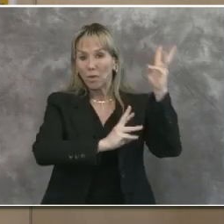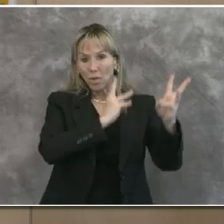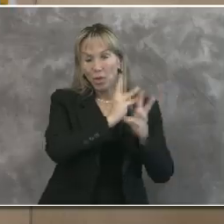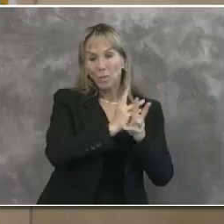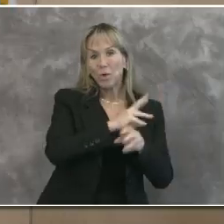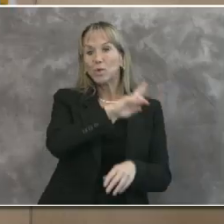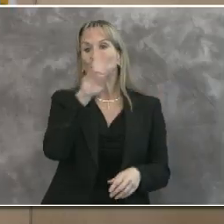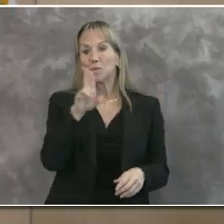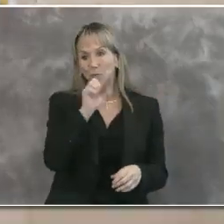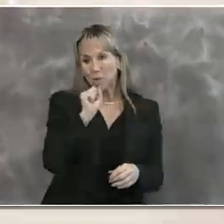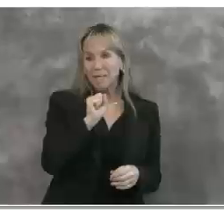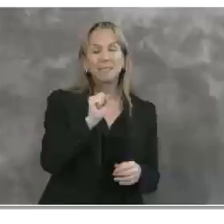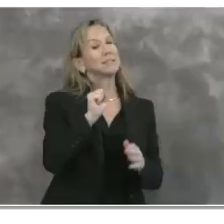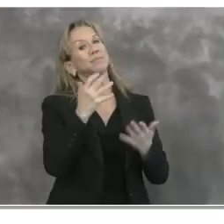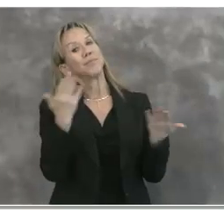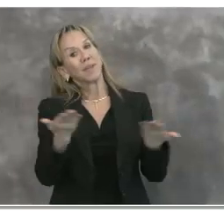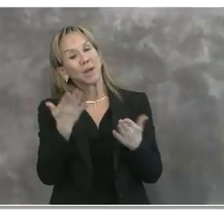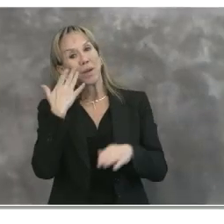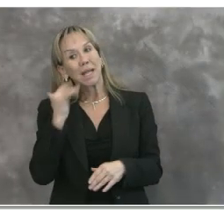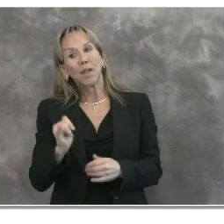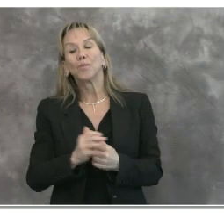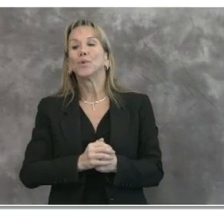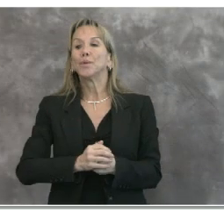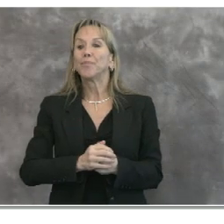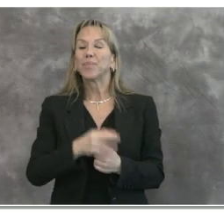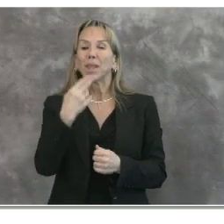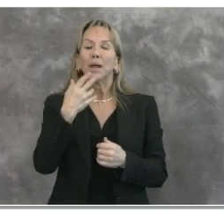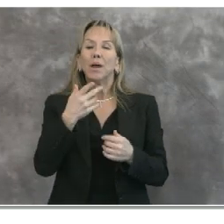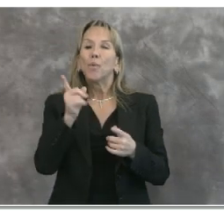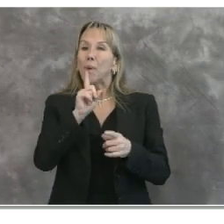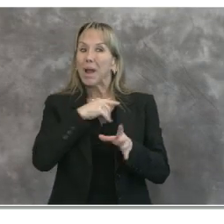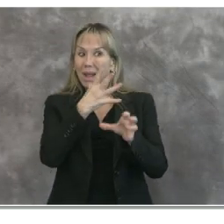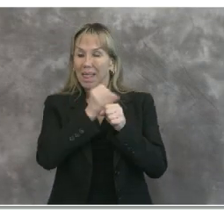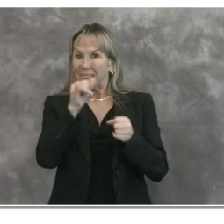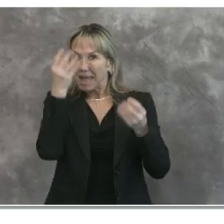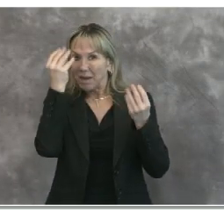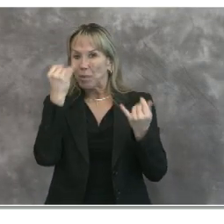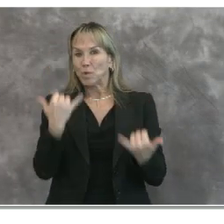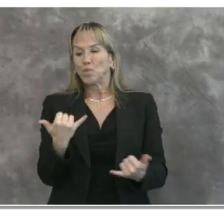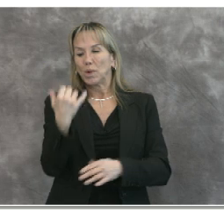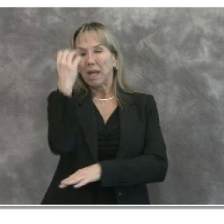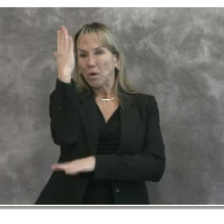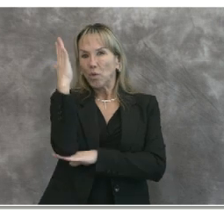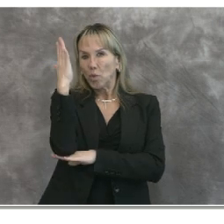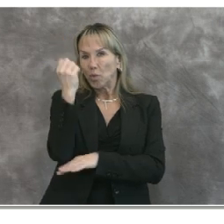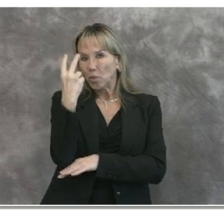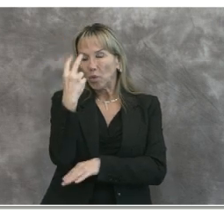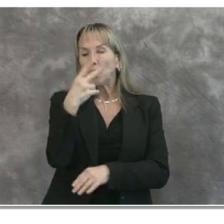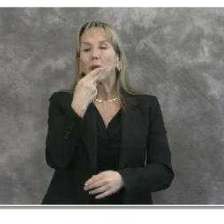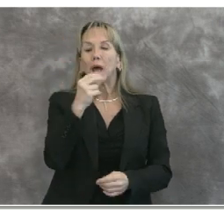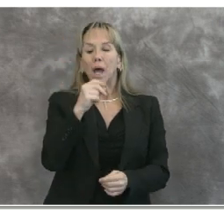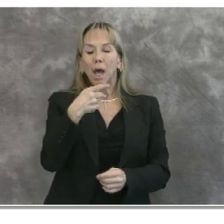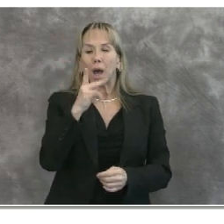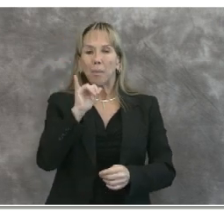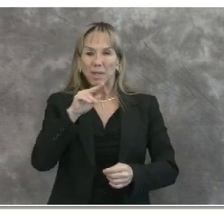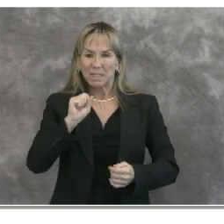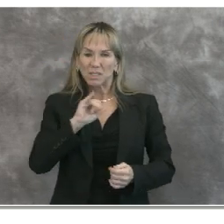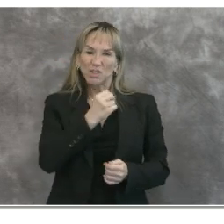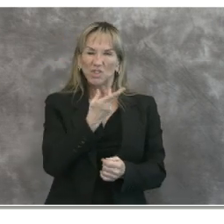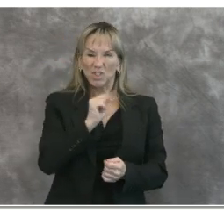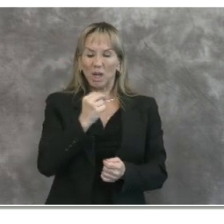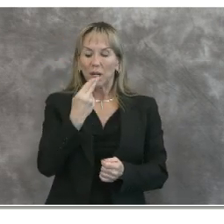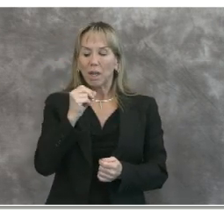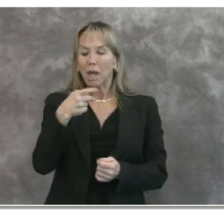and state statistics based on data from Johns Hopkins at about 12 noon today, globally we are now